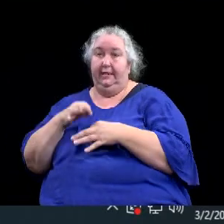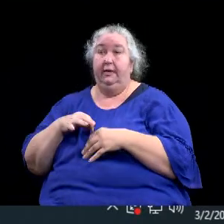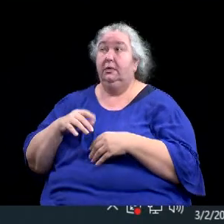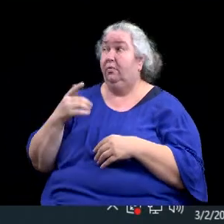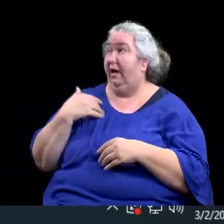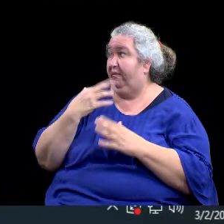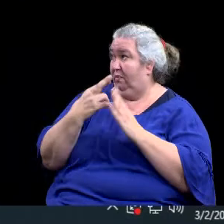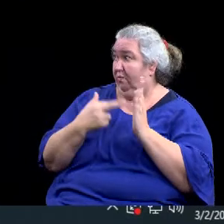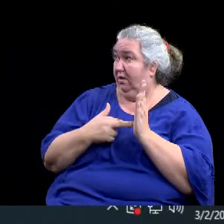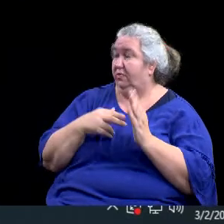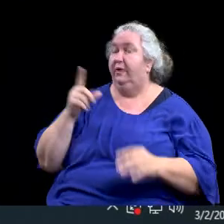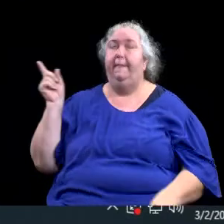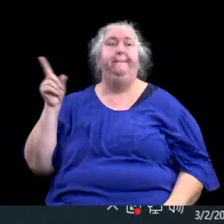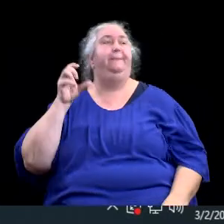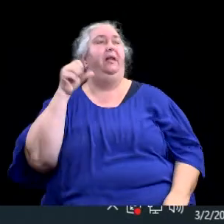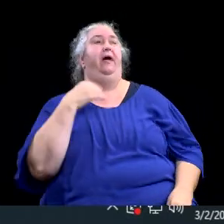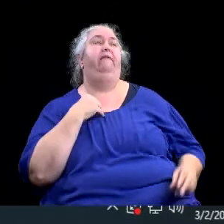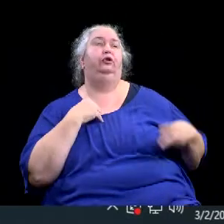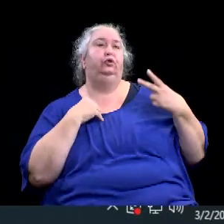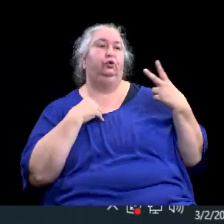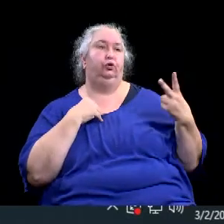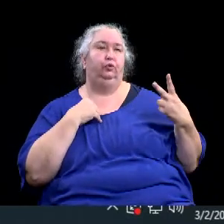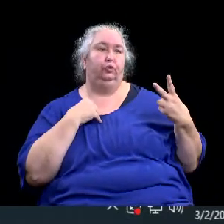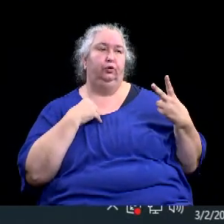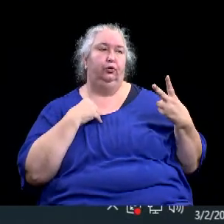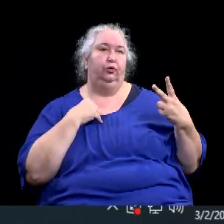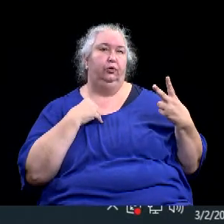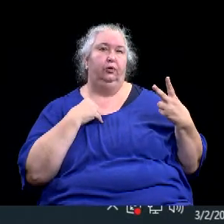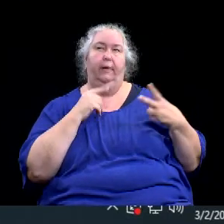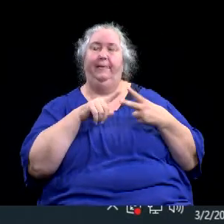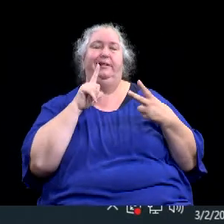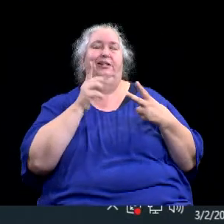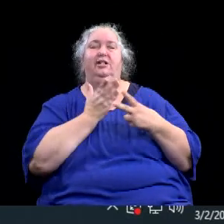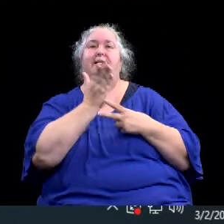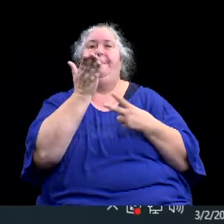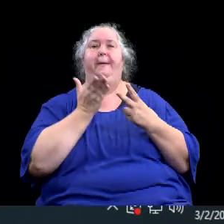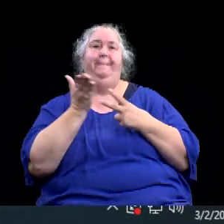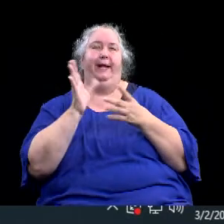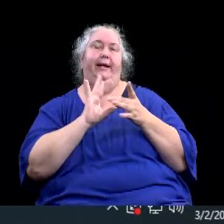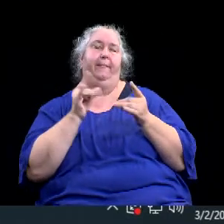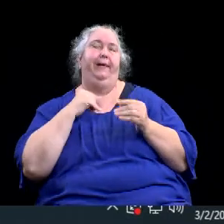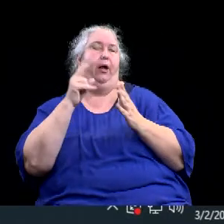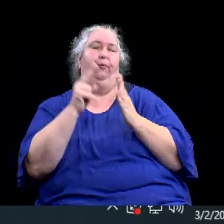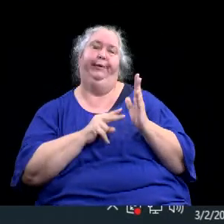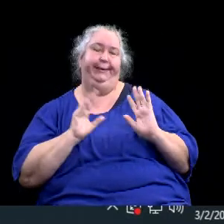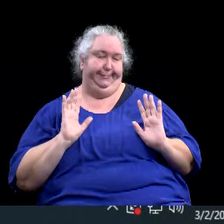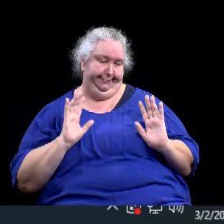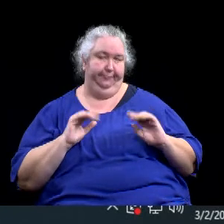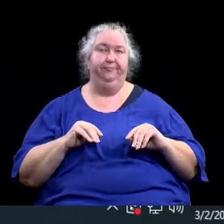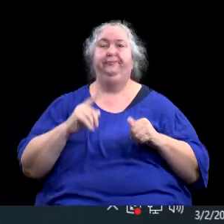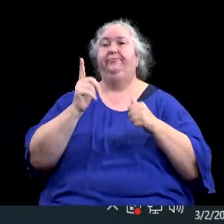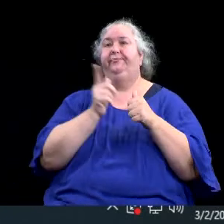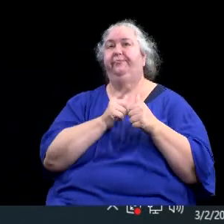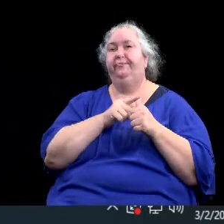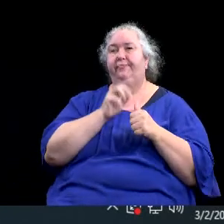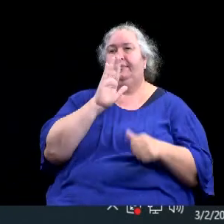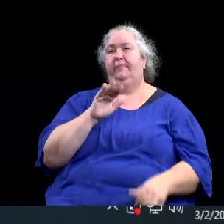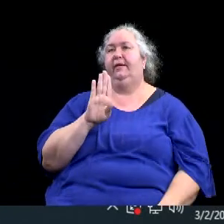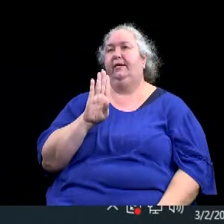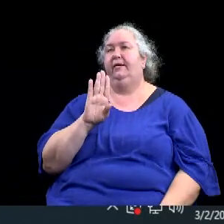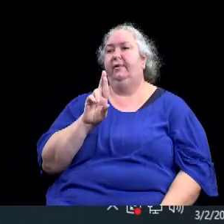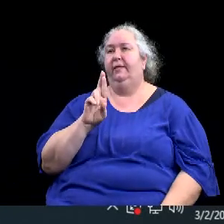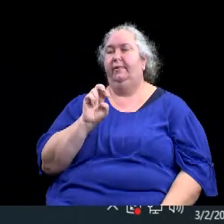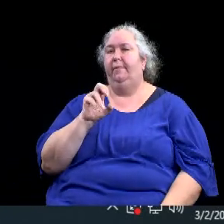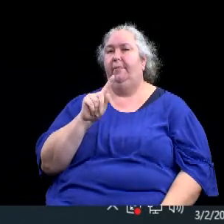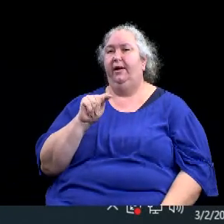they've actually just submitted their comments, so I'll read those into the record now. The first is by Brent Phillips during the hearing of visitors. He states, I will